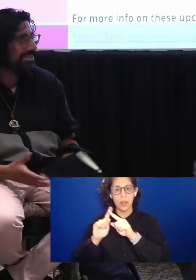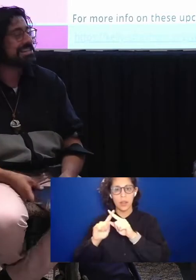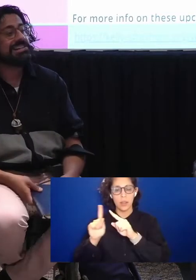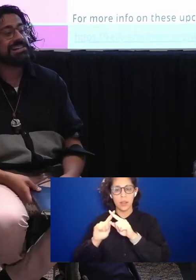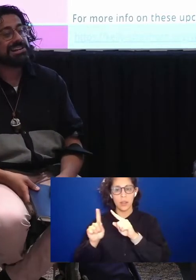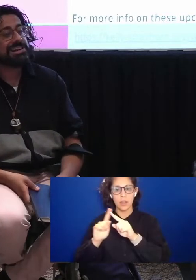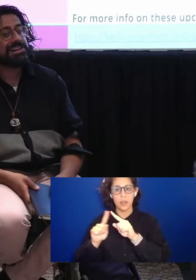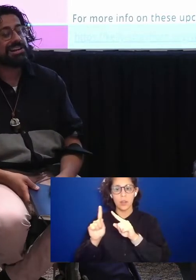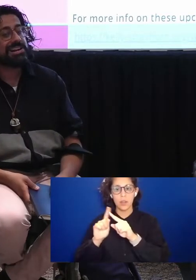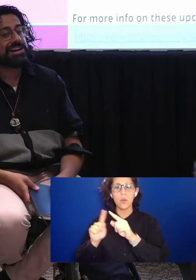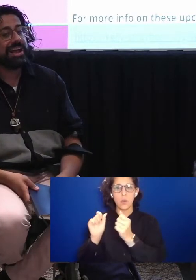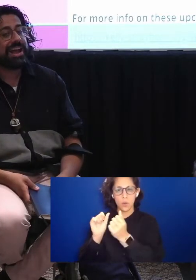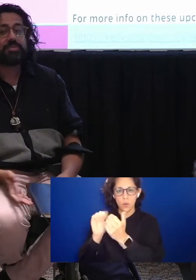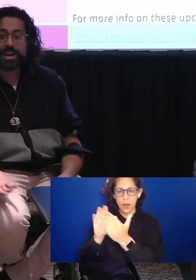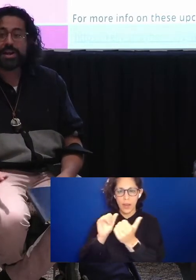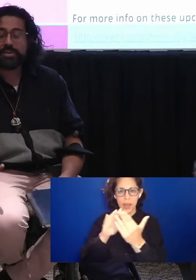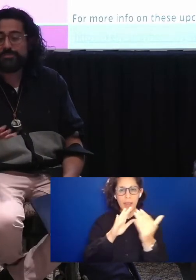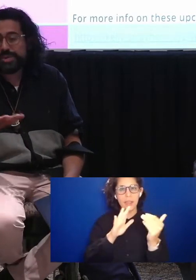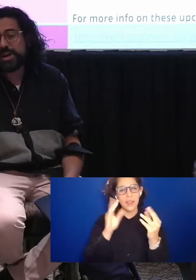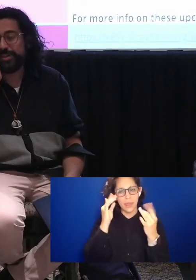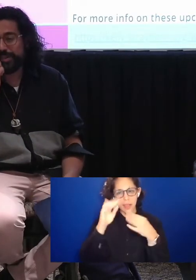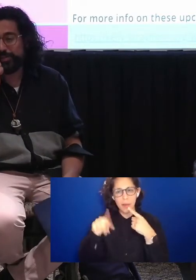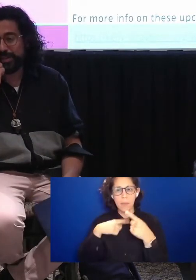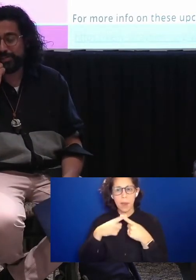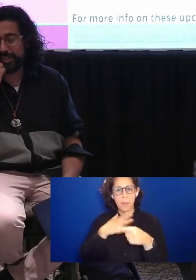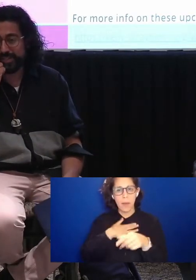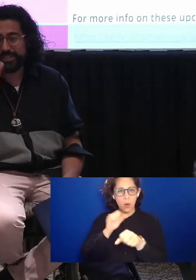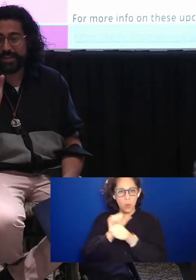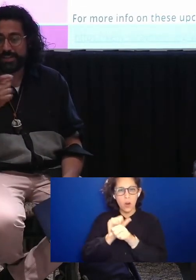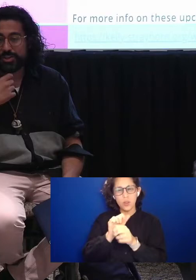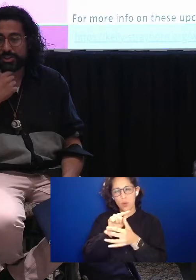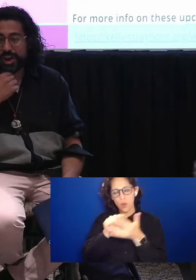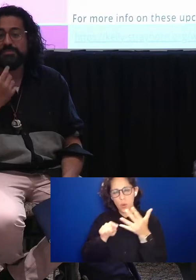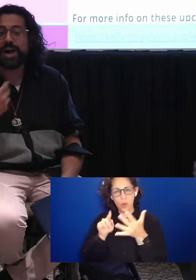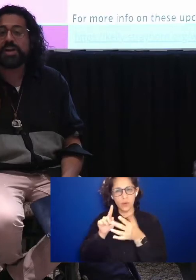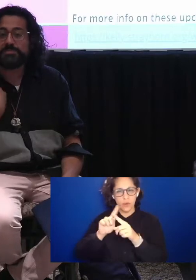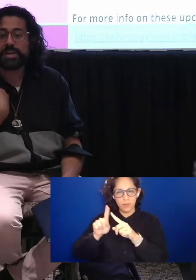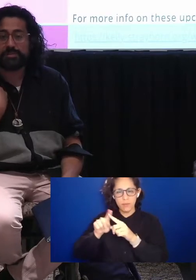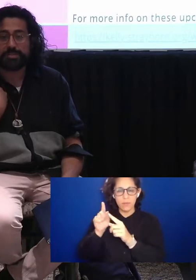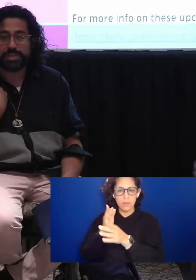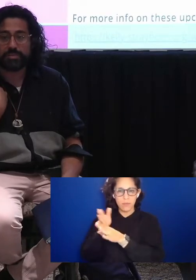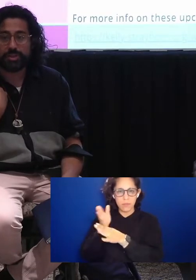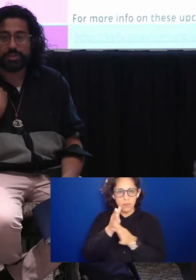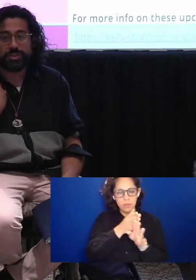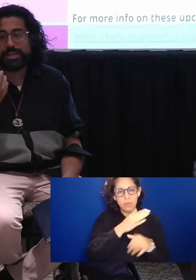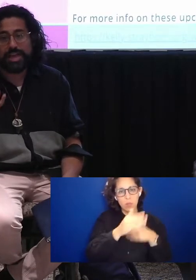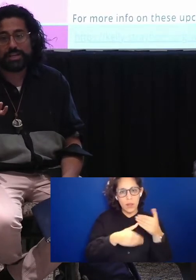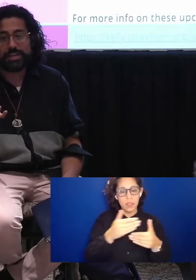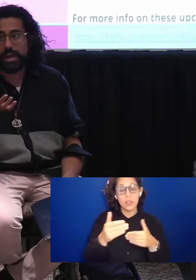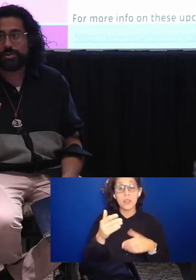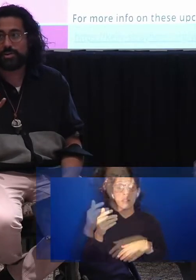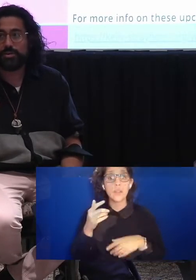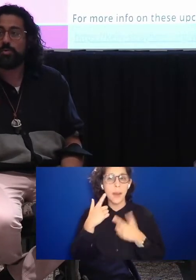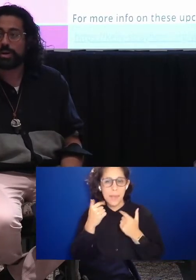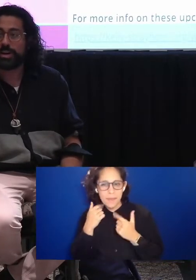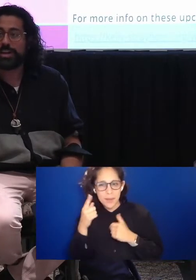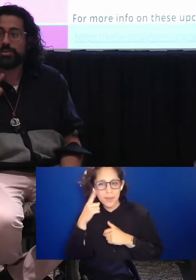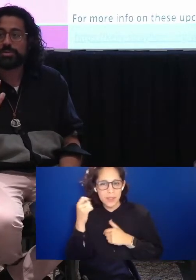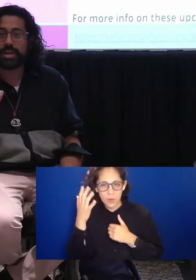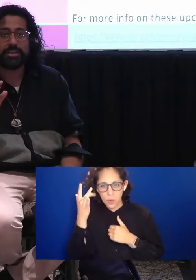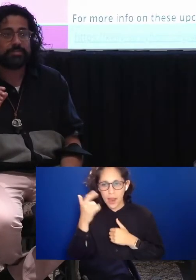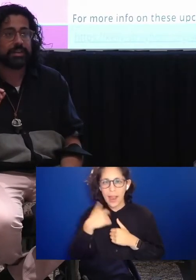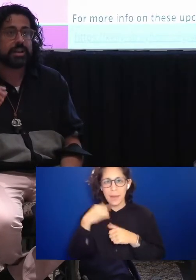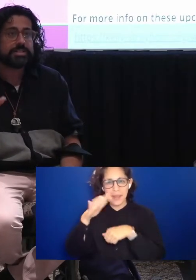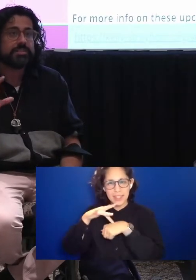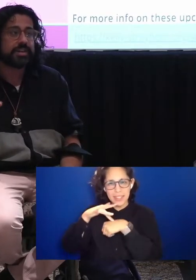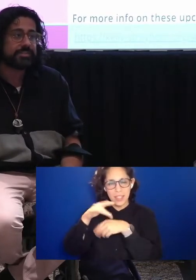interdisciplinary. And right now I've become a little bit obsessed, this is the last thing I'll share. I've become obsessed with looking at canonical work. I